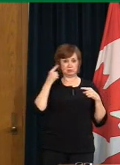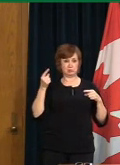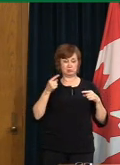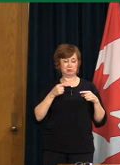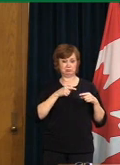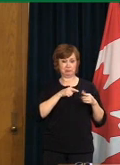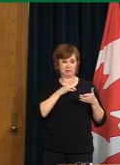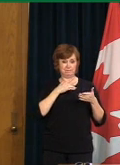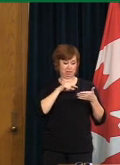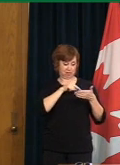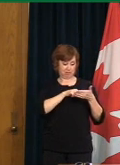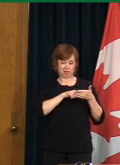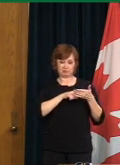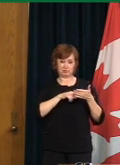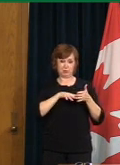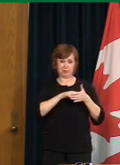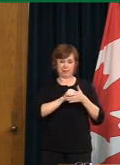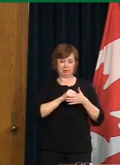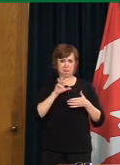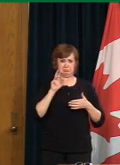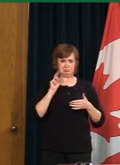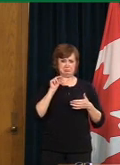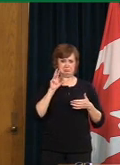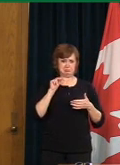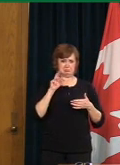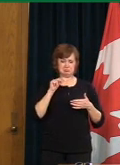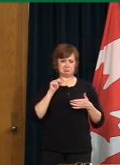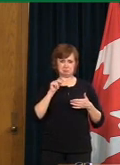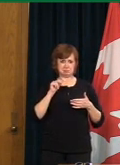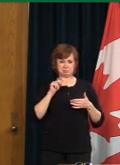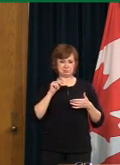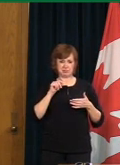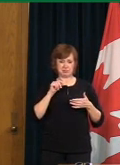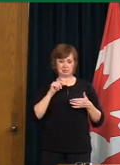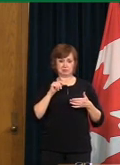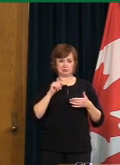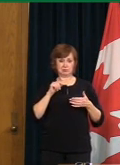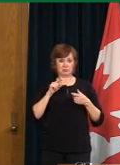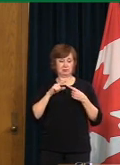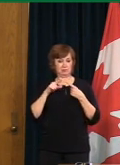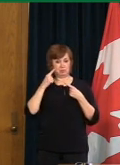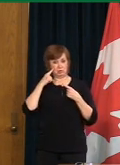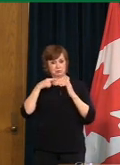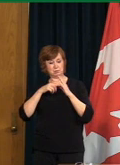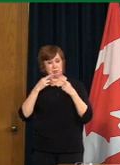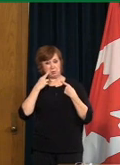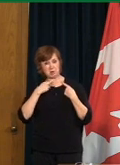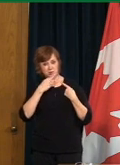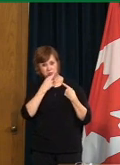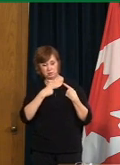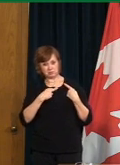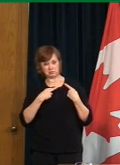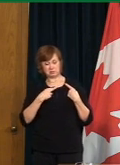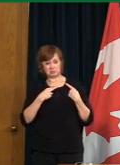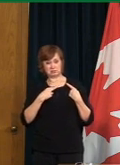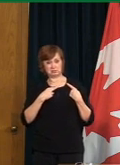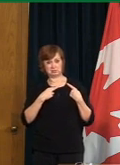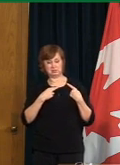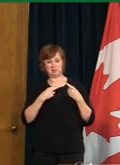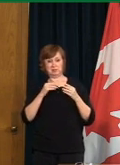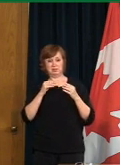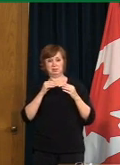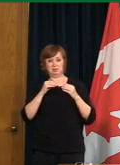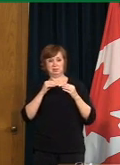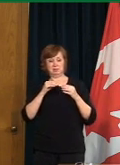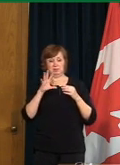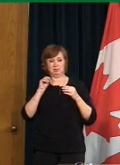these are half measures by any stretch. When you're looking at what is happening in restaurants, essentially increasing the distance between the tables